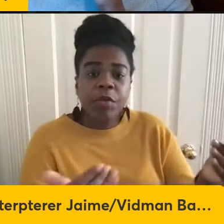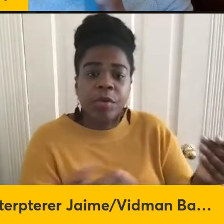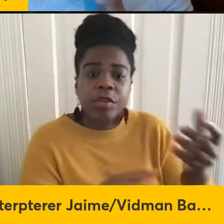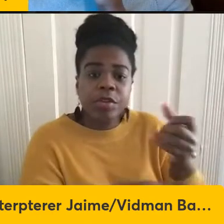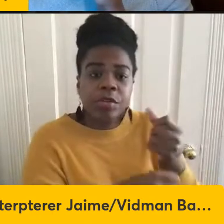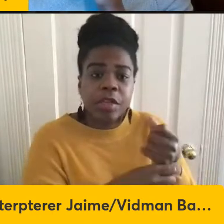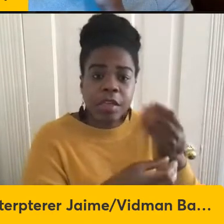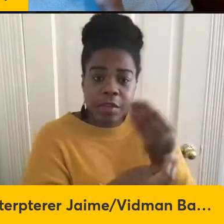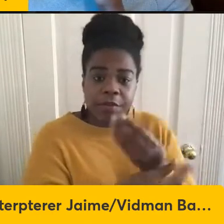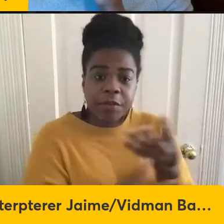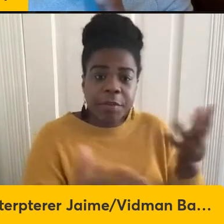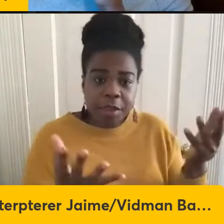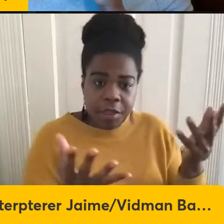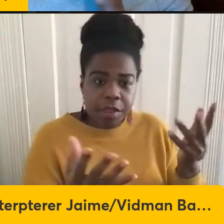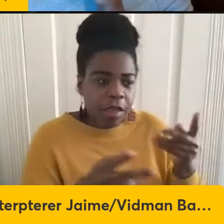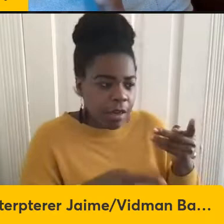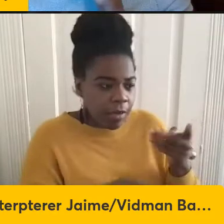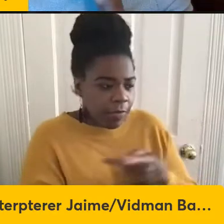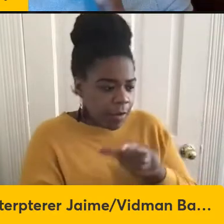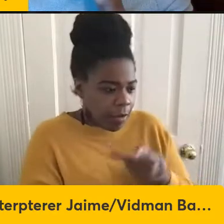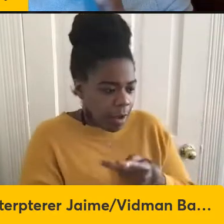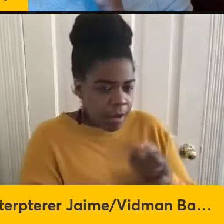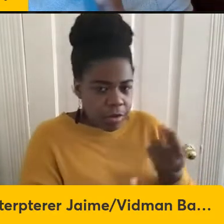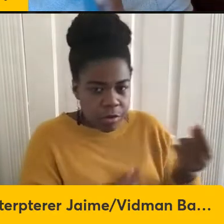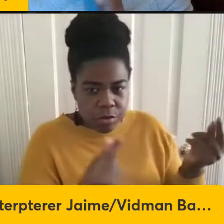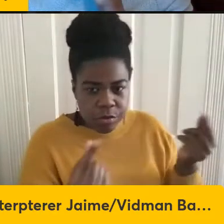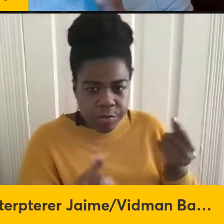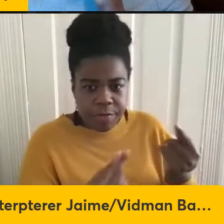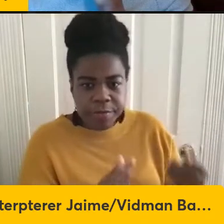information, to figure out what they should be doing?